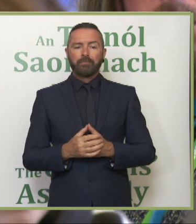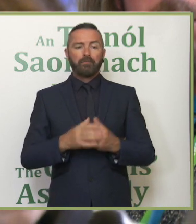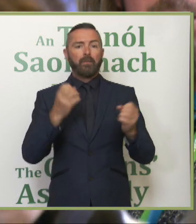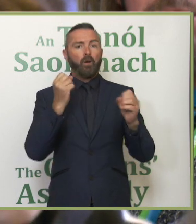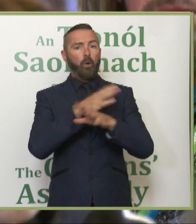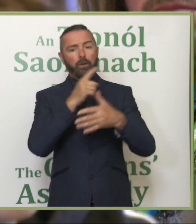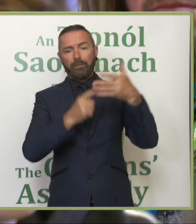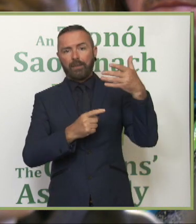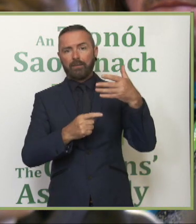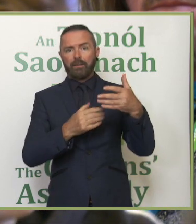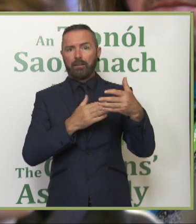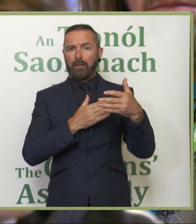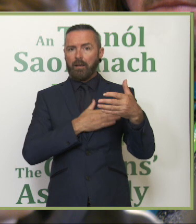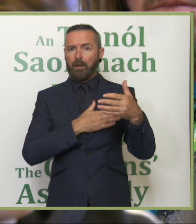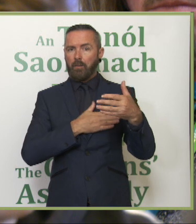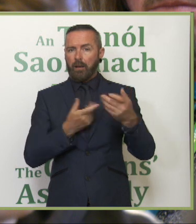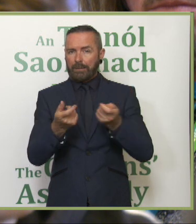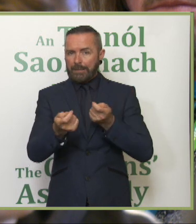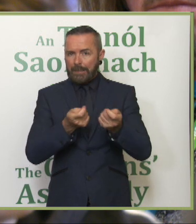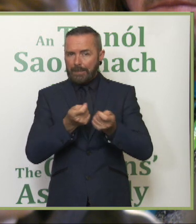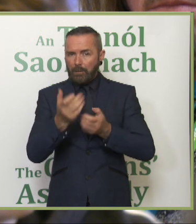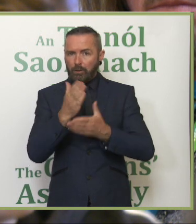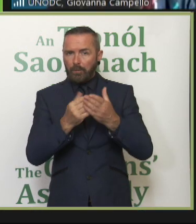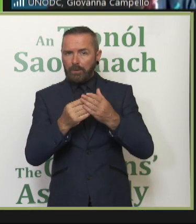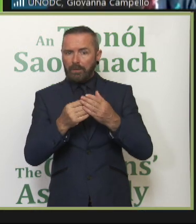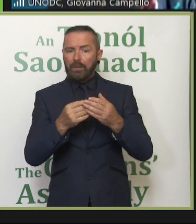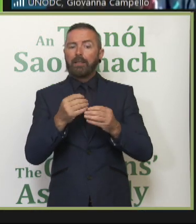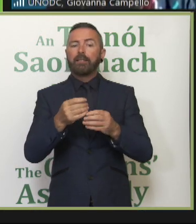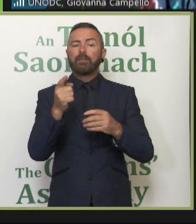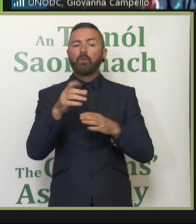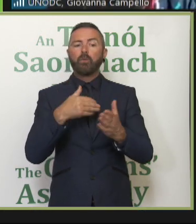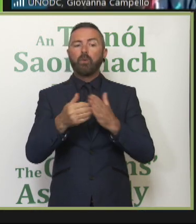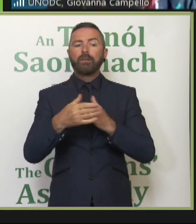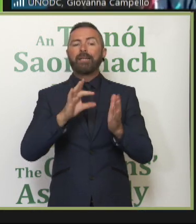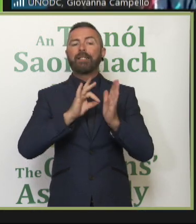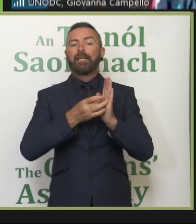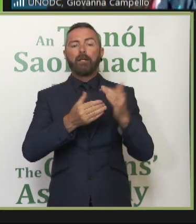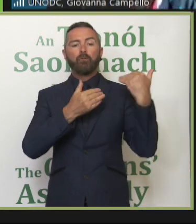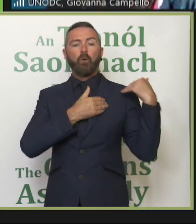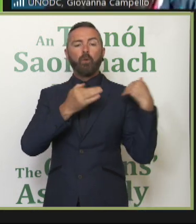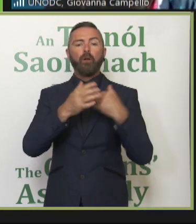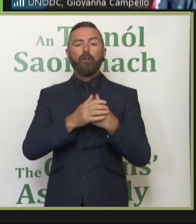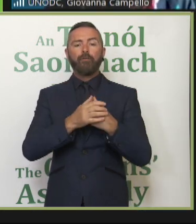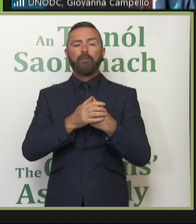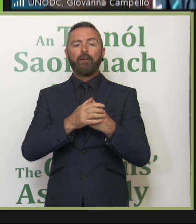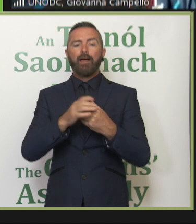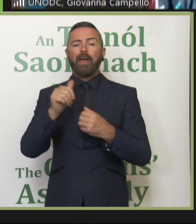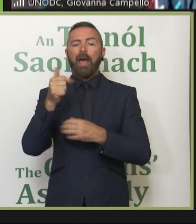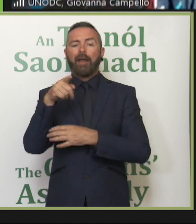out something that the chair already mentioned, which is the key role of adverse childhood experiences